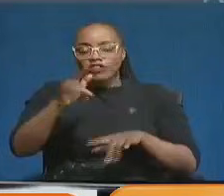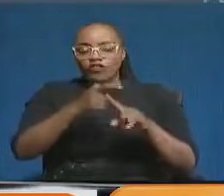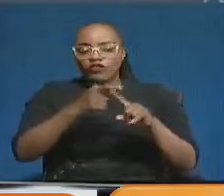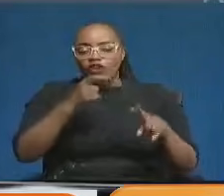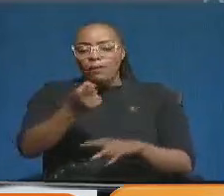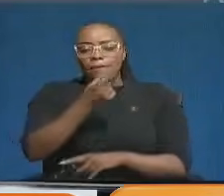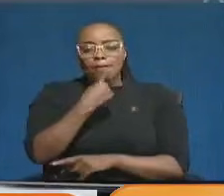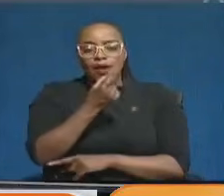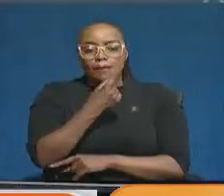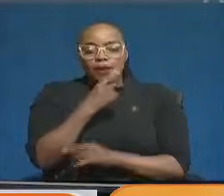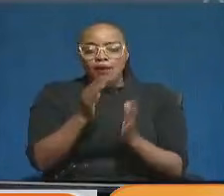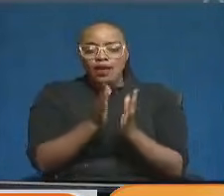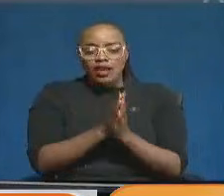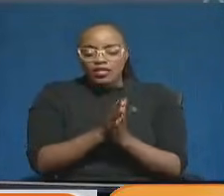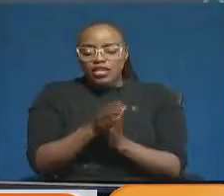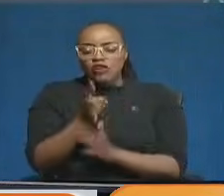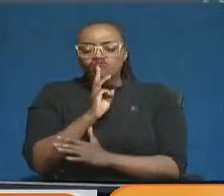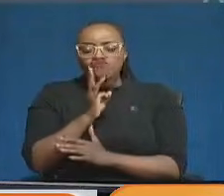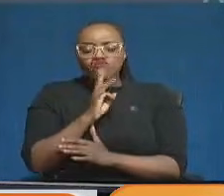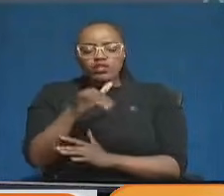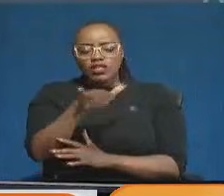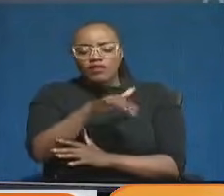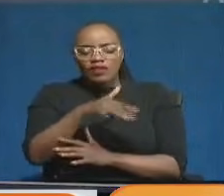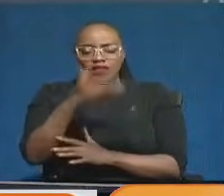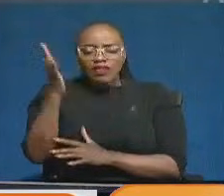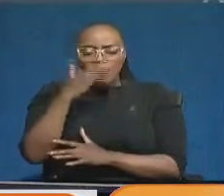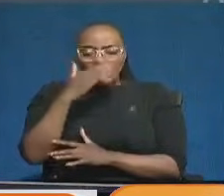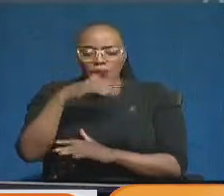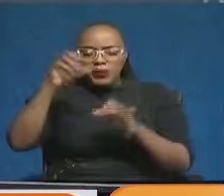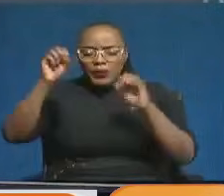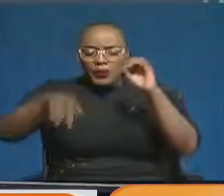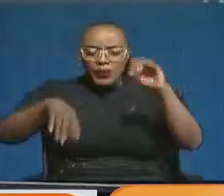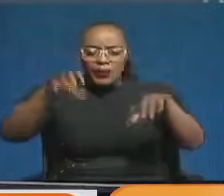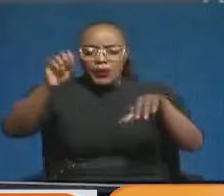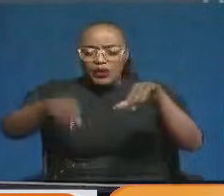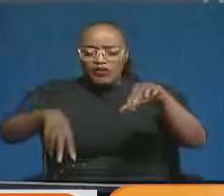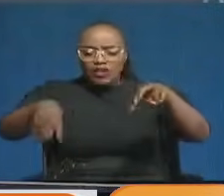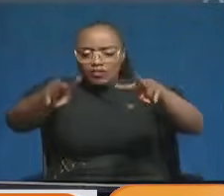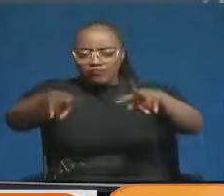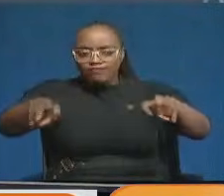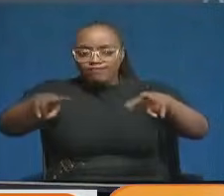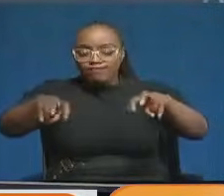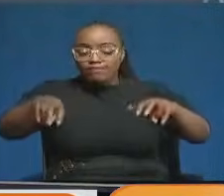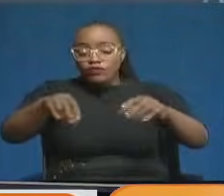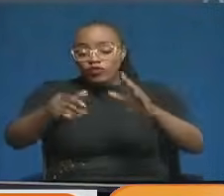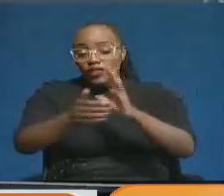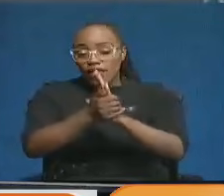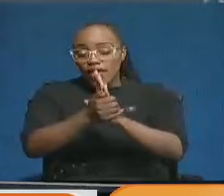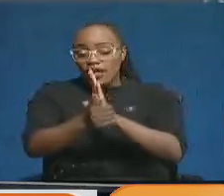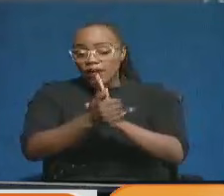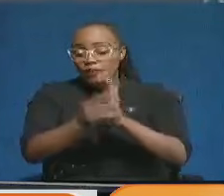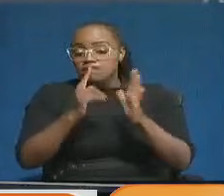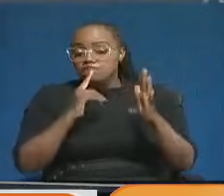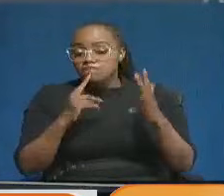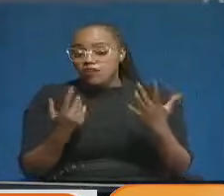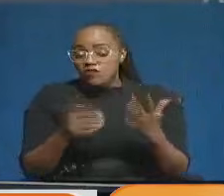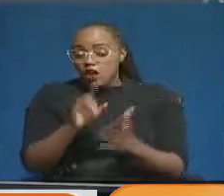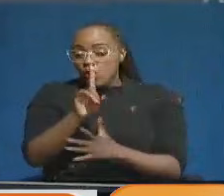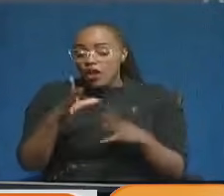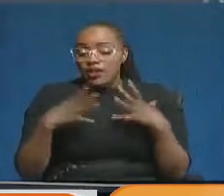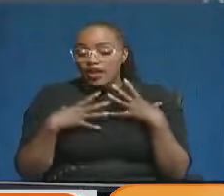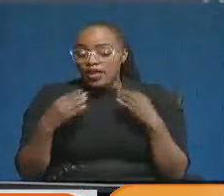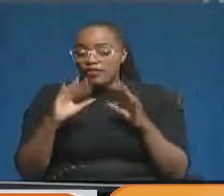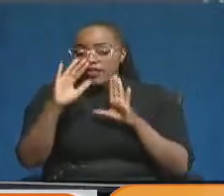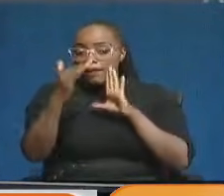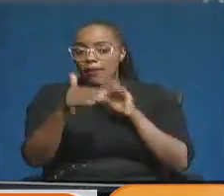farmlands and water bodies to waste dumping sites, Kenya is scaling up surveillance under what experts describe as a One Health